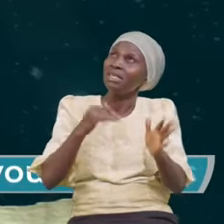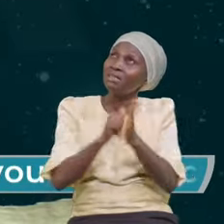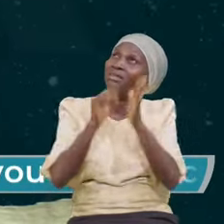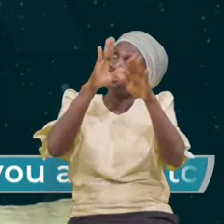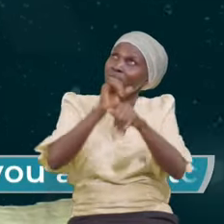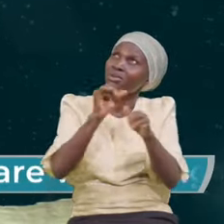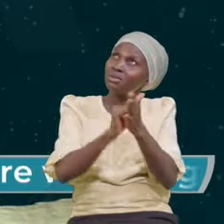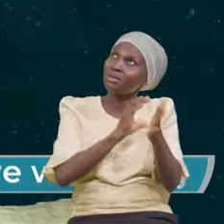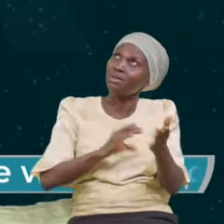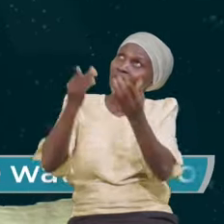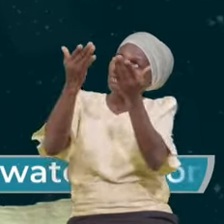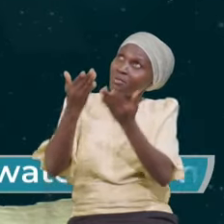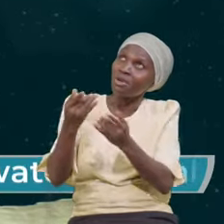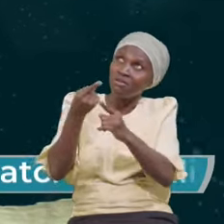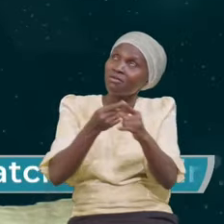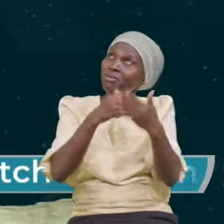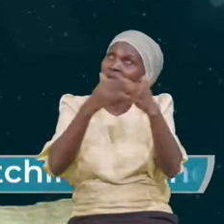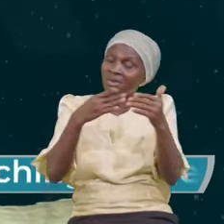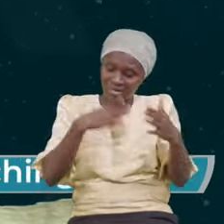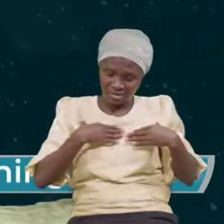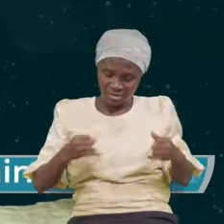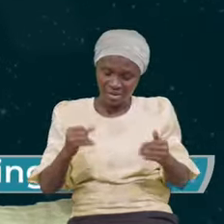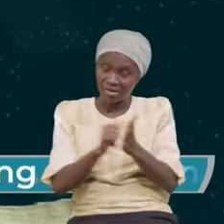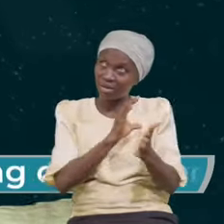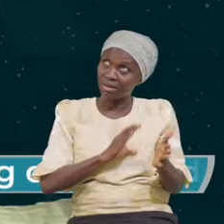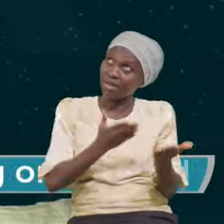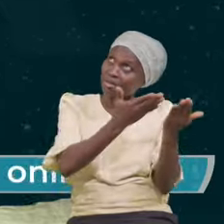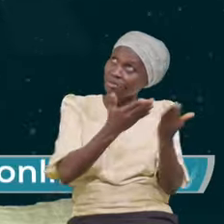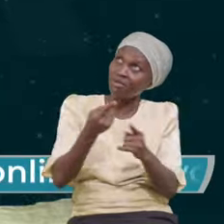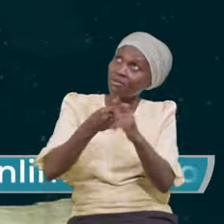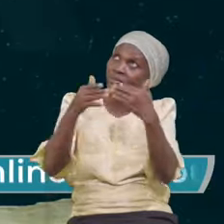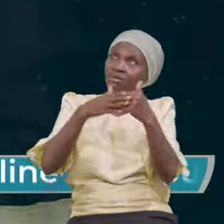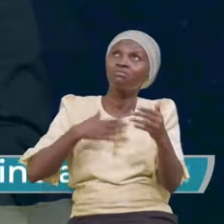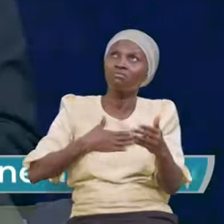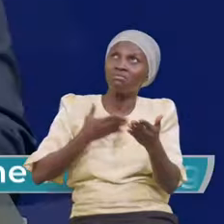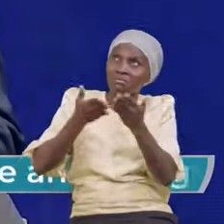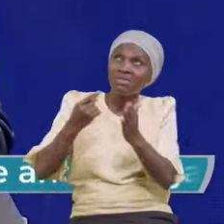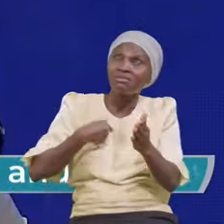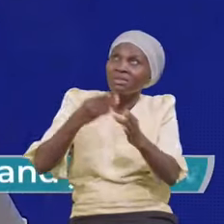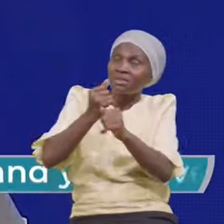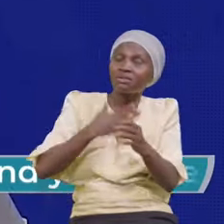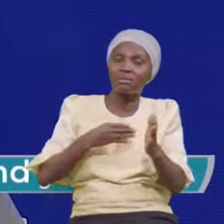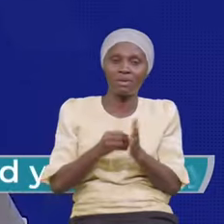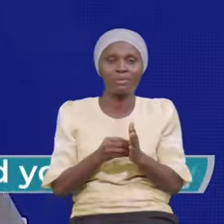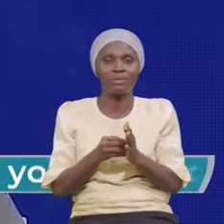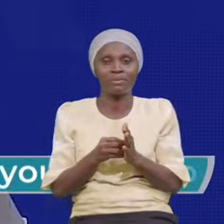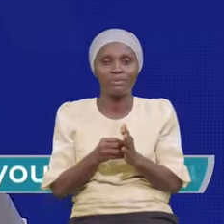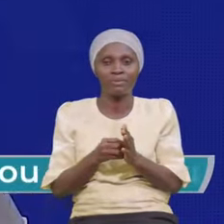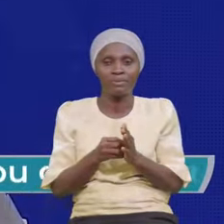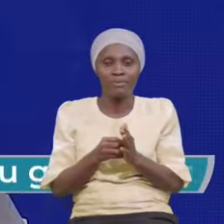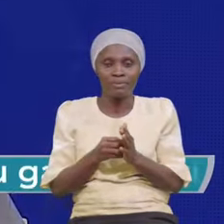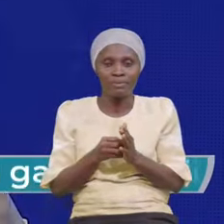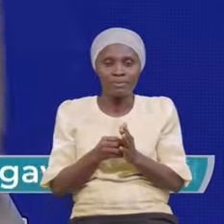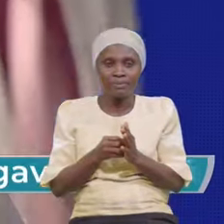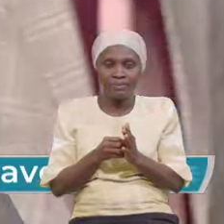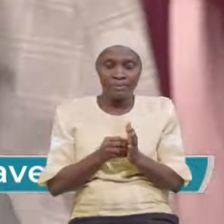heaven, the healing Christ brought from heaven, let me get my portion. You will get to pray with you. You will certainly